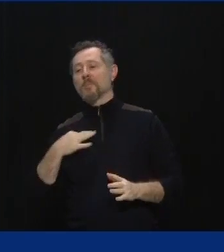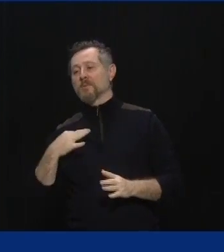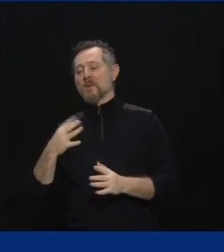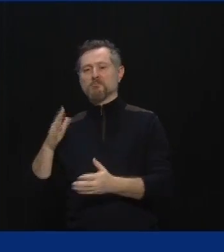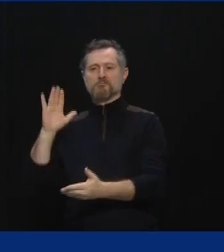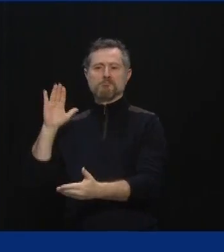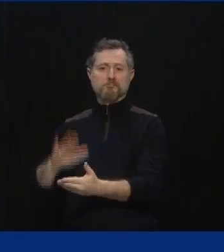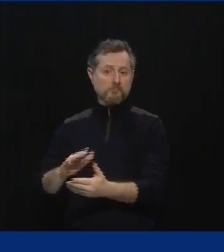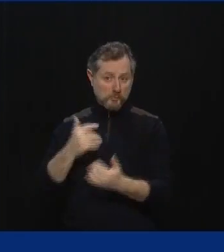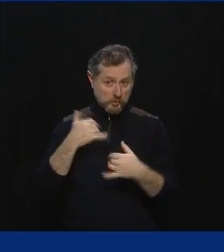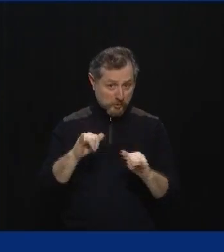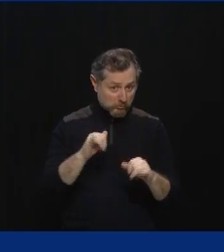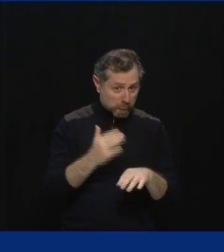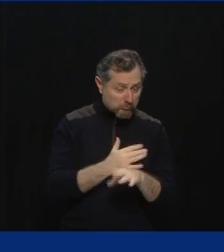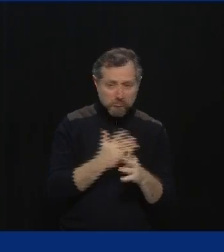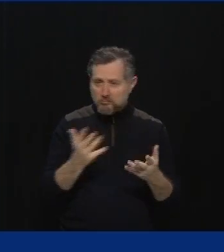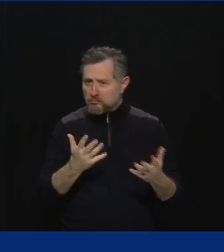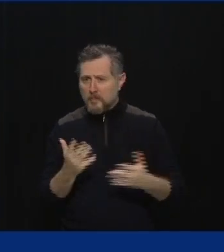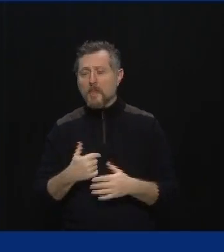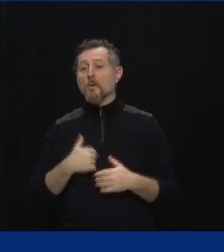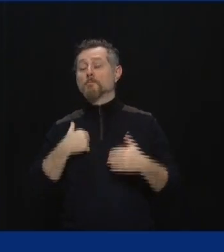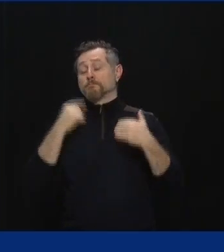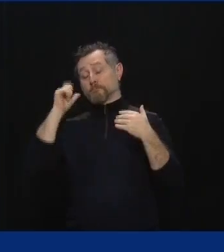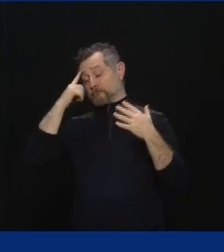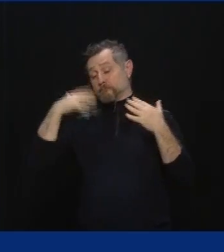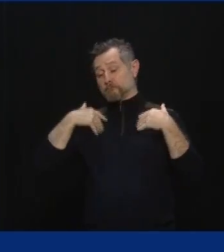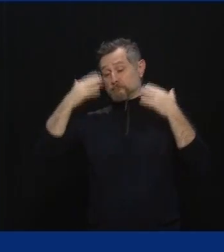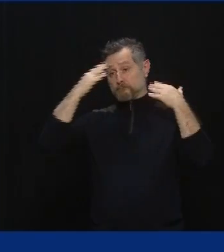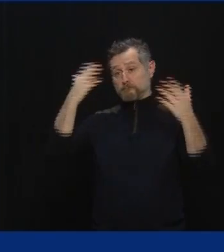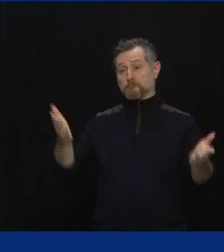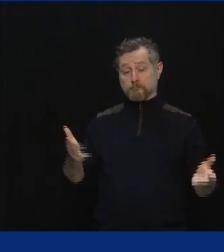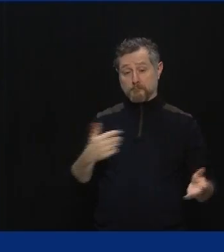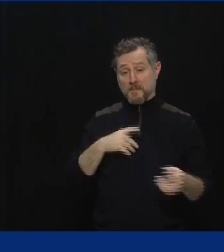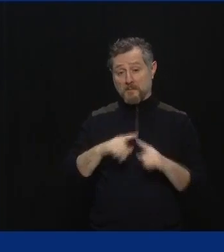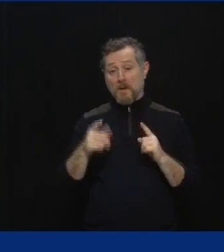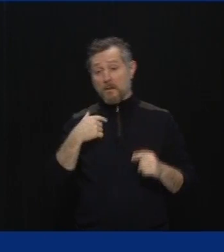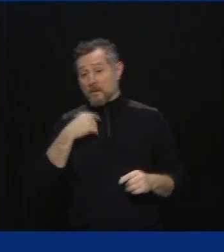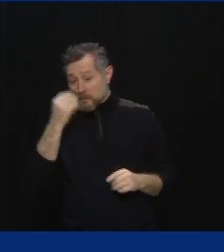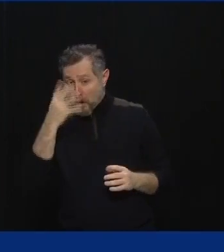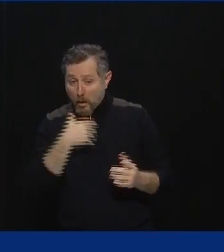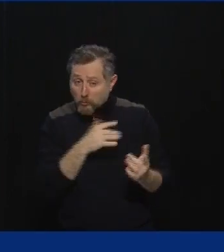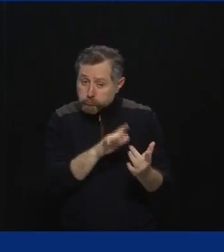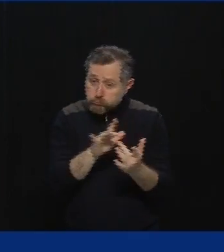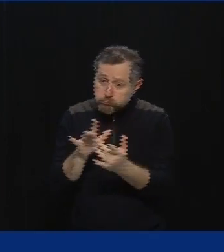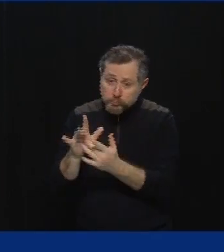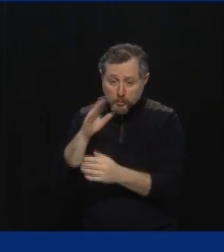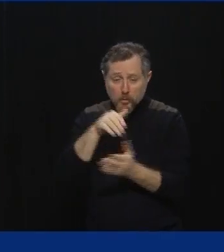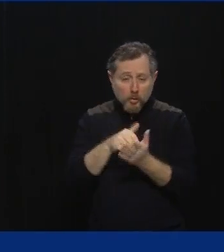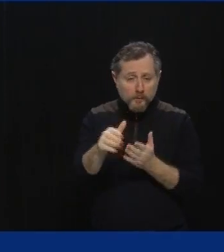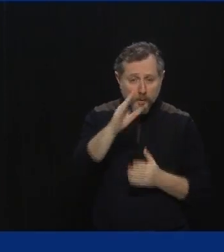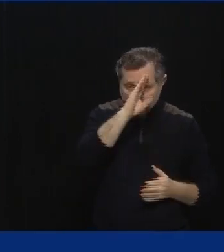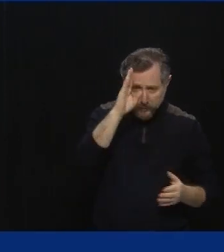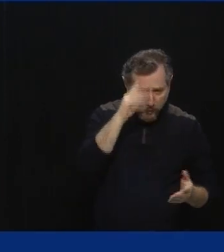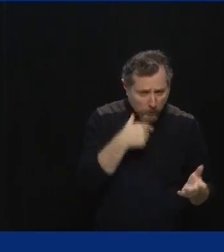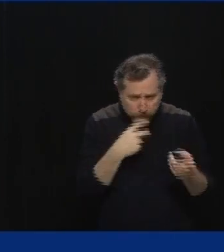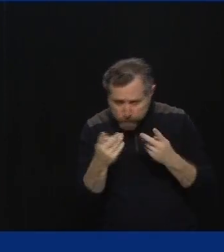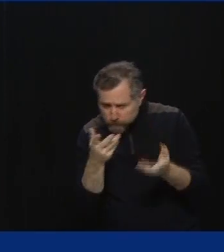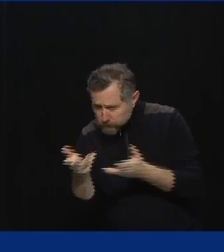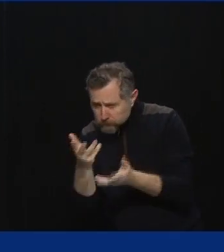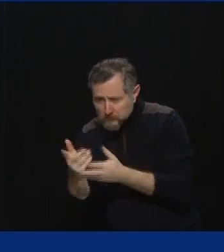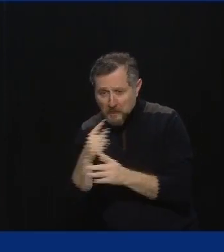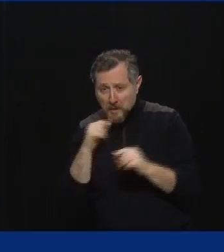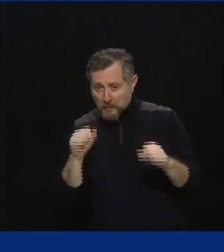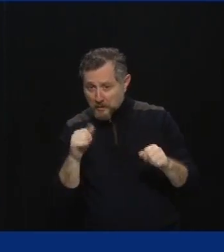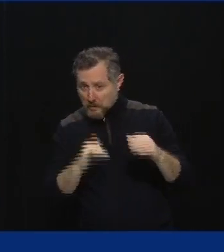tell? It's a little early, Nick, but we also have been in constant communication with them, and we are starting to see the bed capacity go up